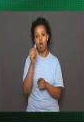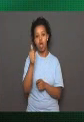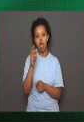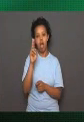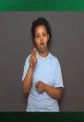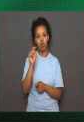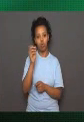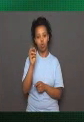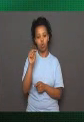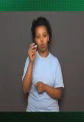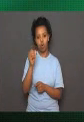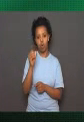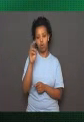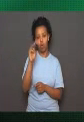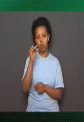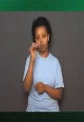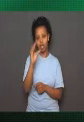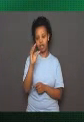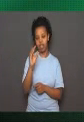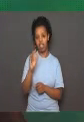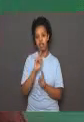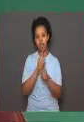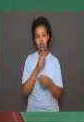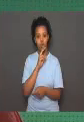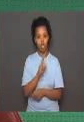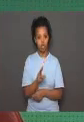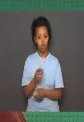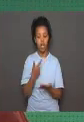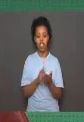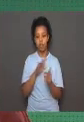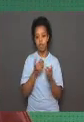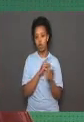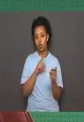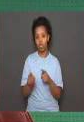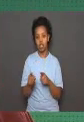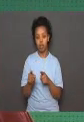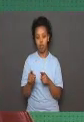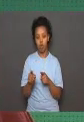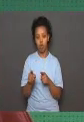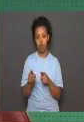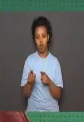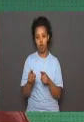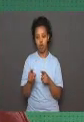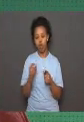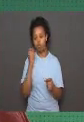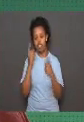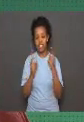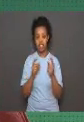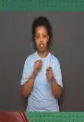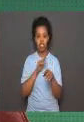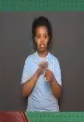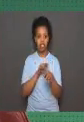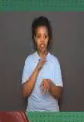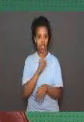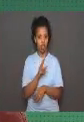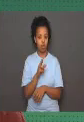called autonomic reflexes. These involve sensors in internal